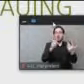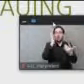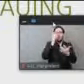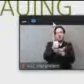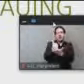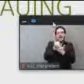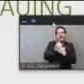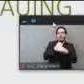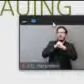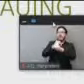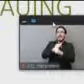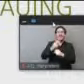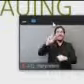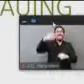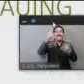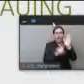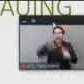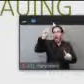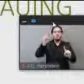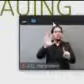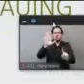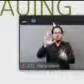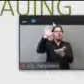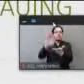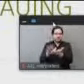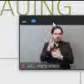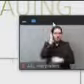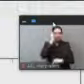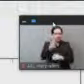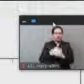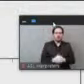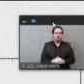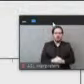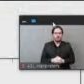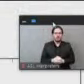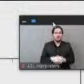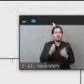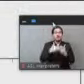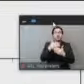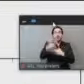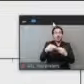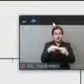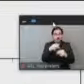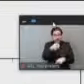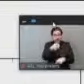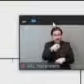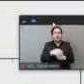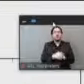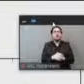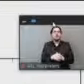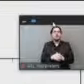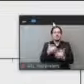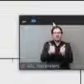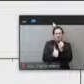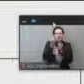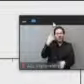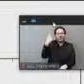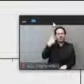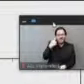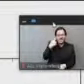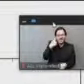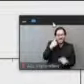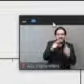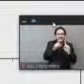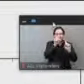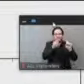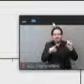after this one. And on the next slide, I believe I've got the latest LANL modeling. This is my